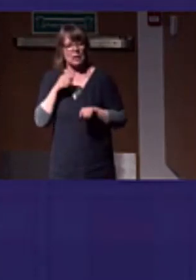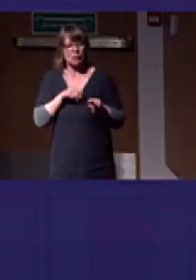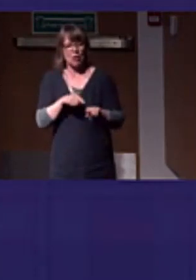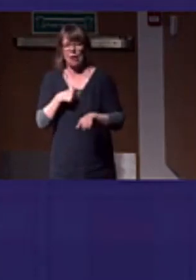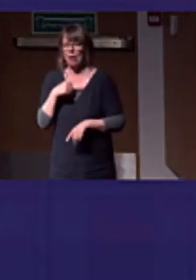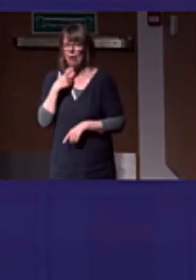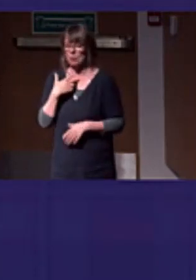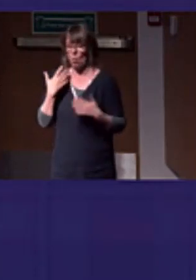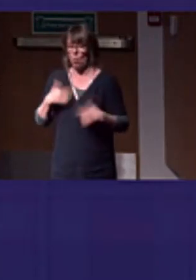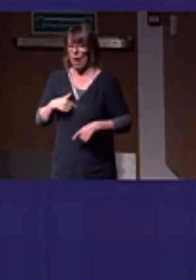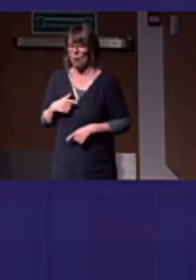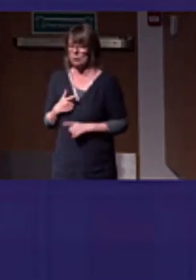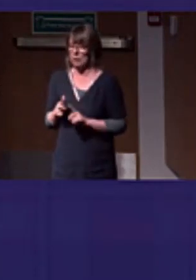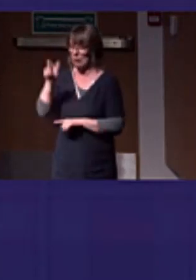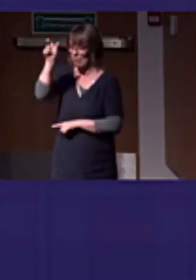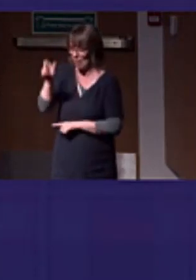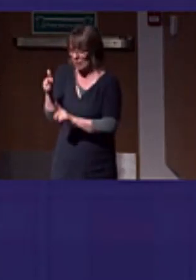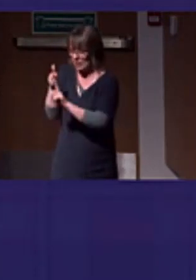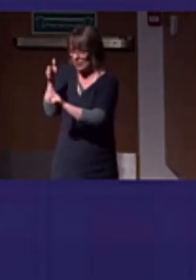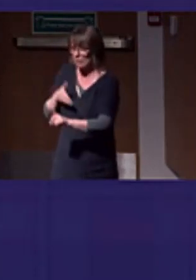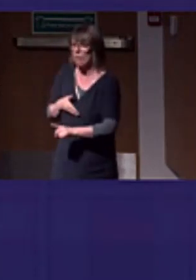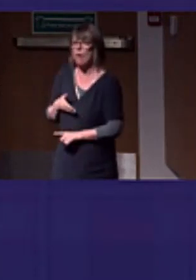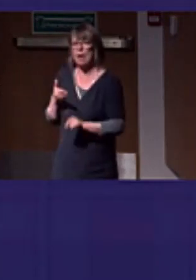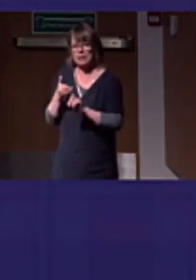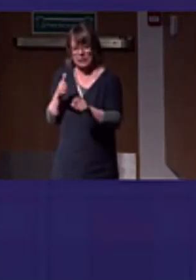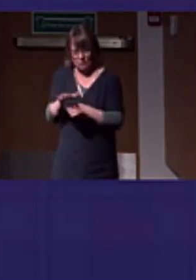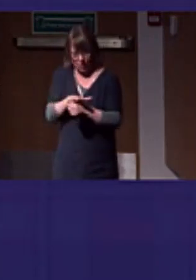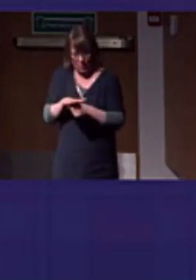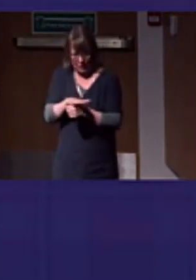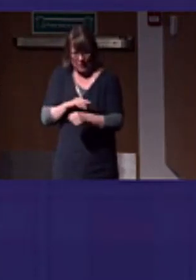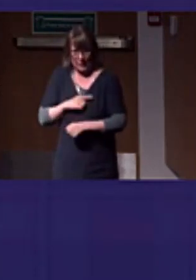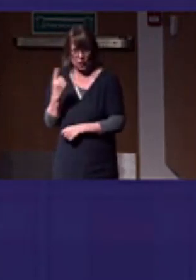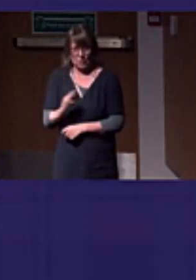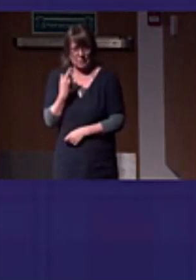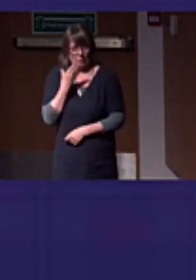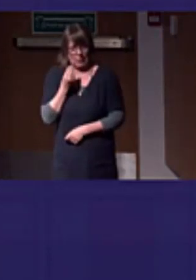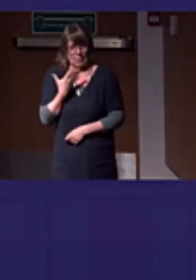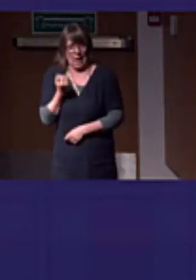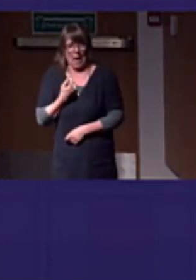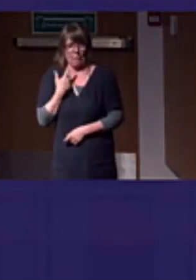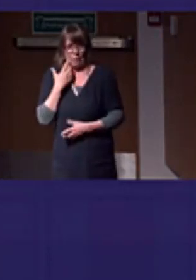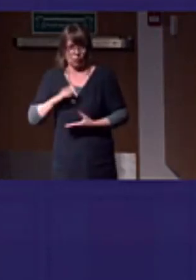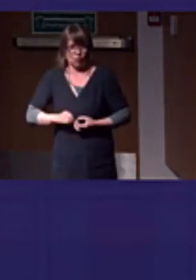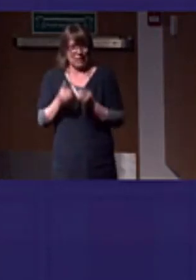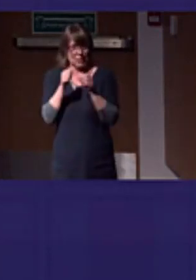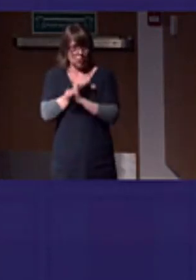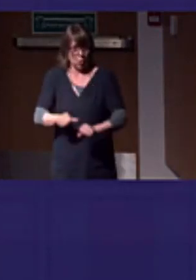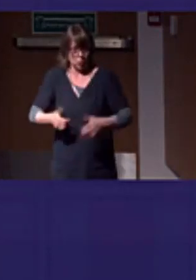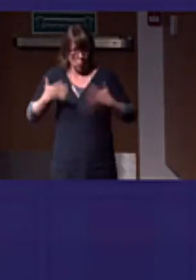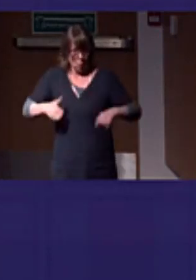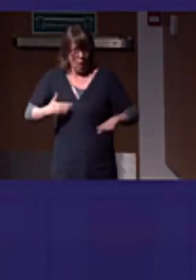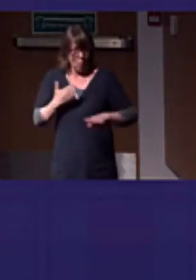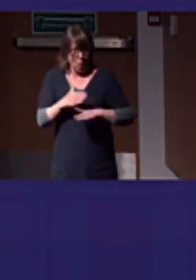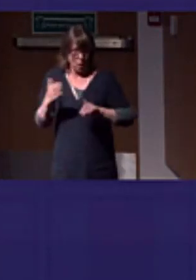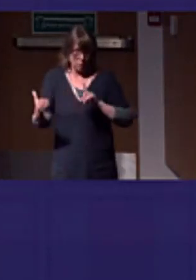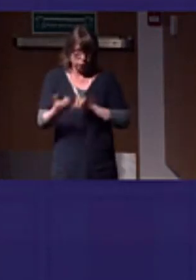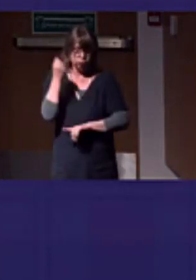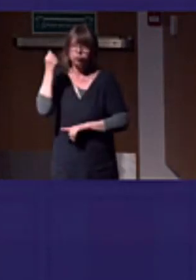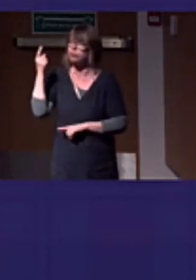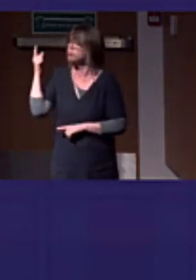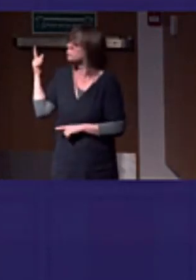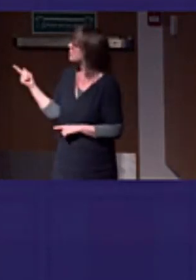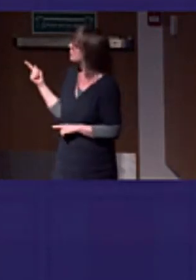they identified the customer, identified the use case. It was one of them who has diabetes. They came up with a beautiful solution. It worked. I'm like, how did it work?